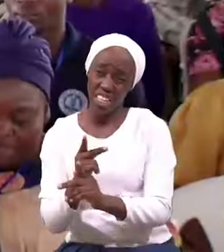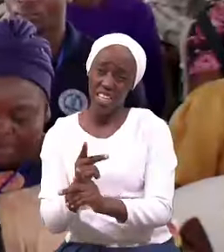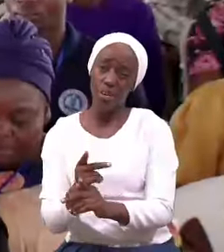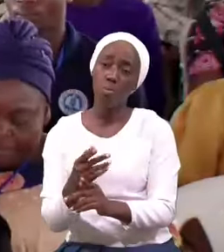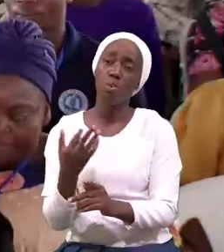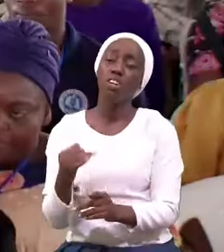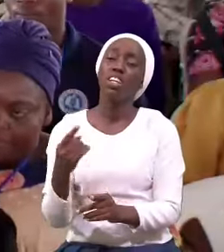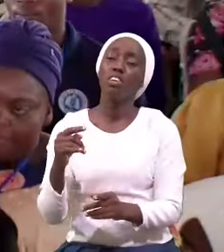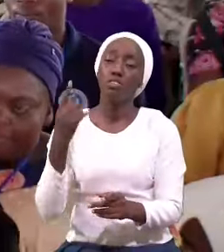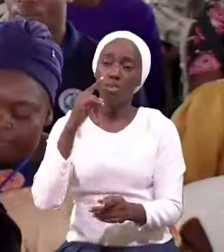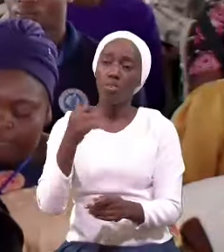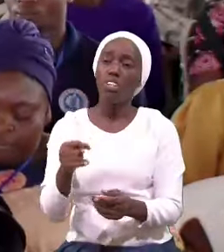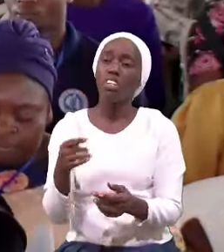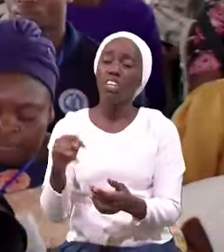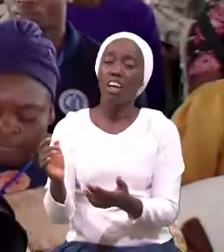harvest.